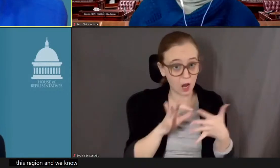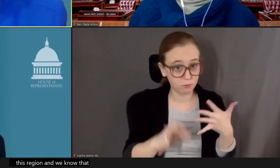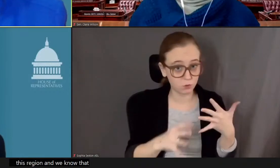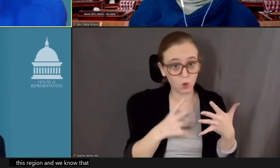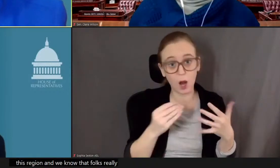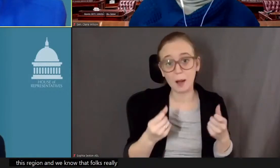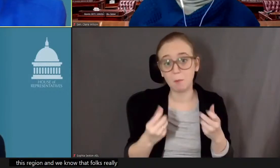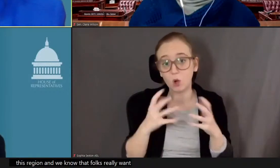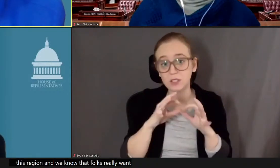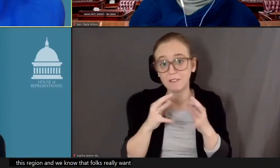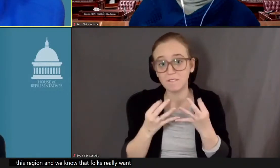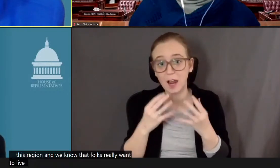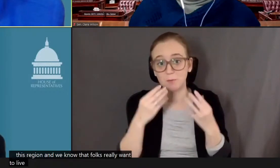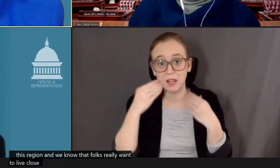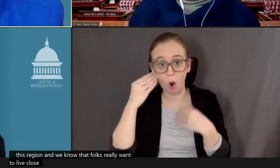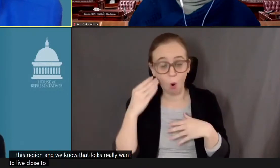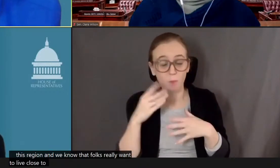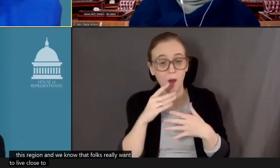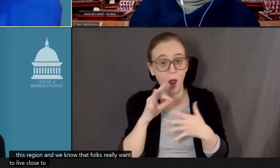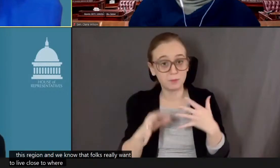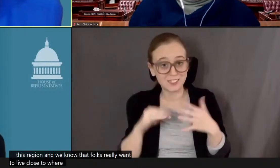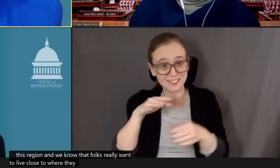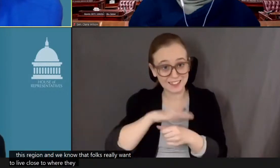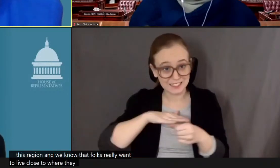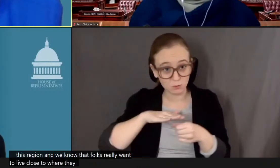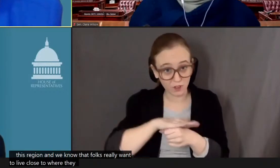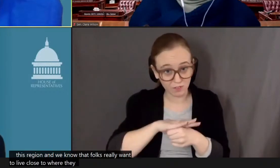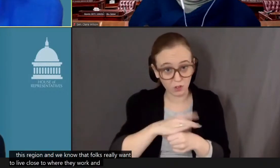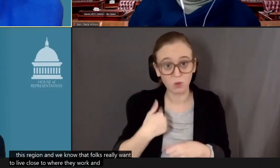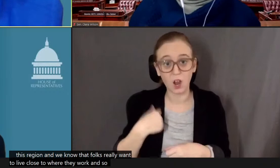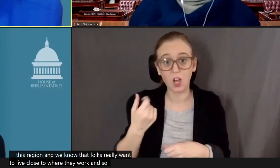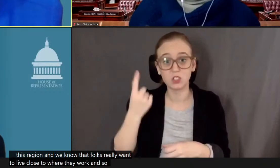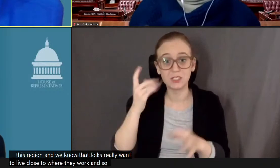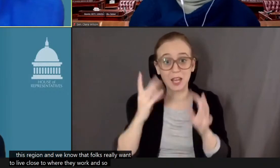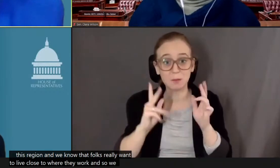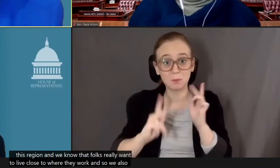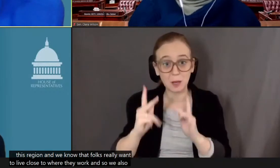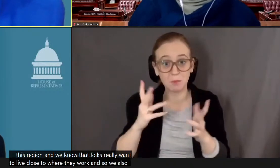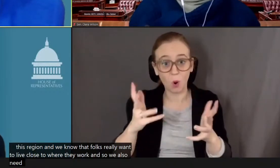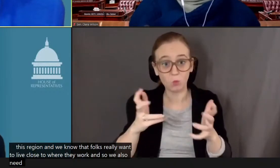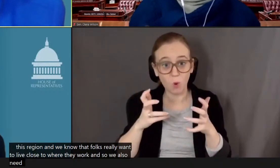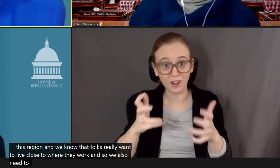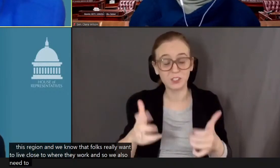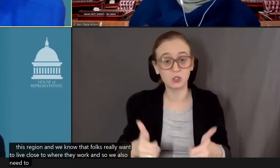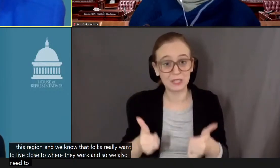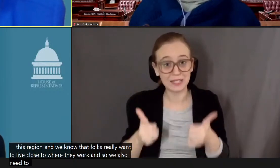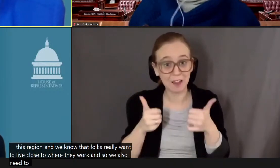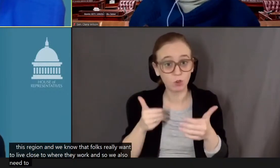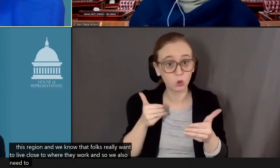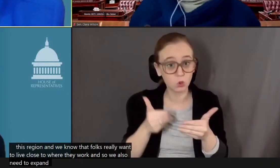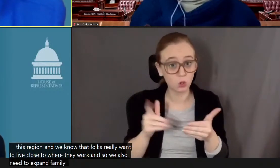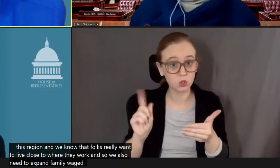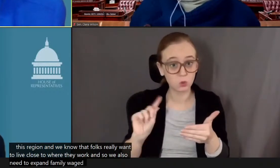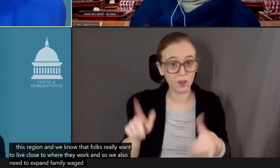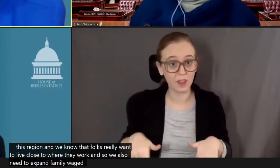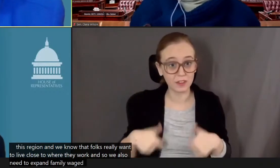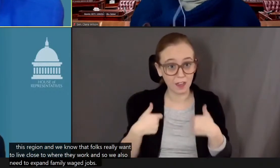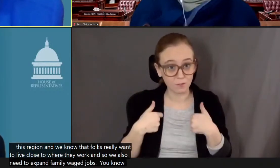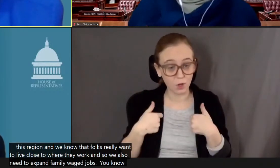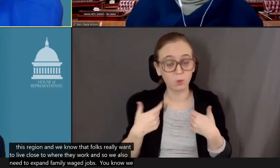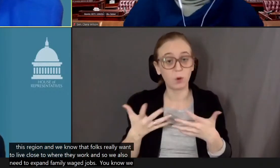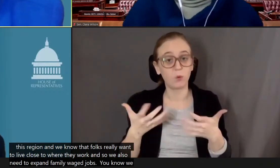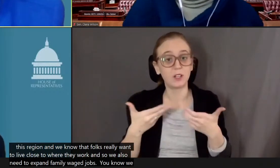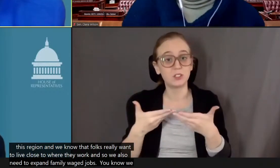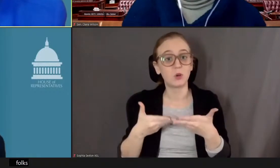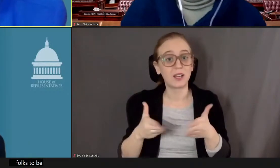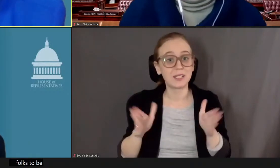live close to where they work. And so we also need to expand family wage jobs. We want folks to be able to have